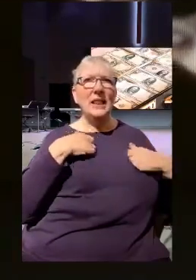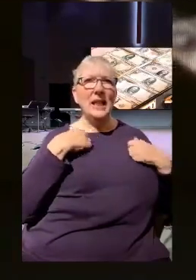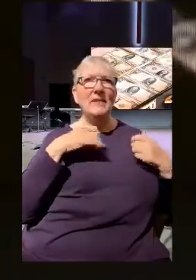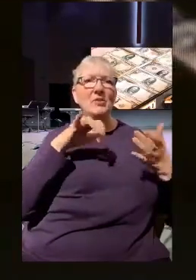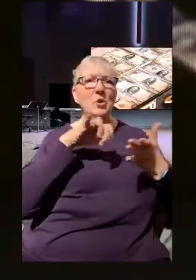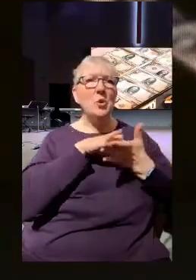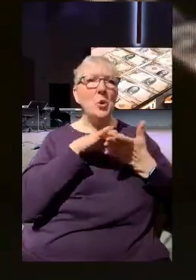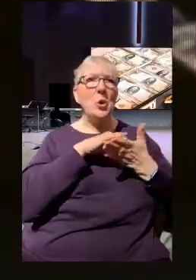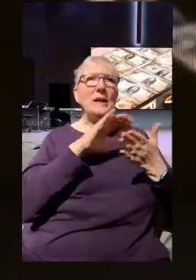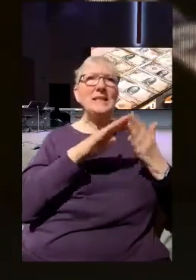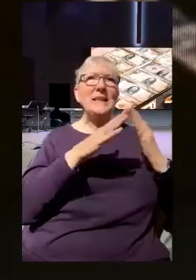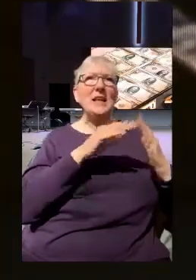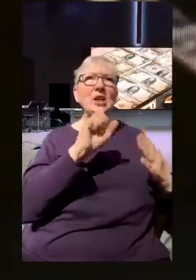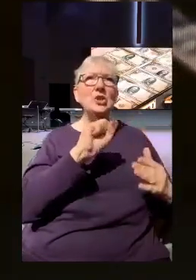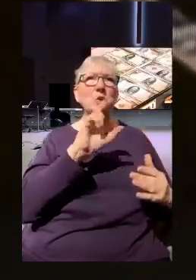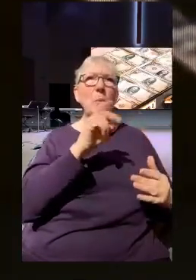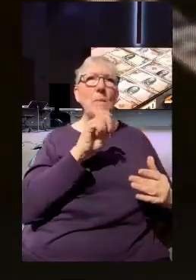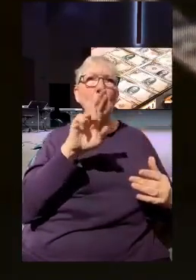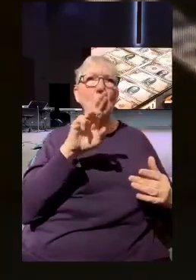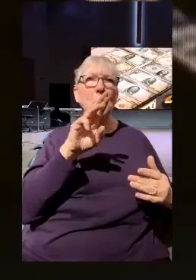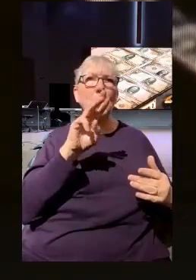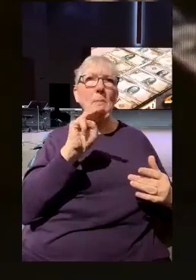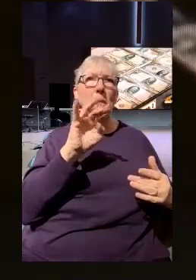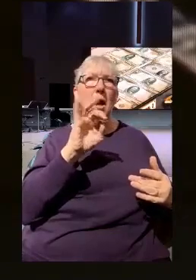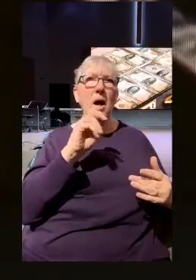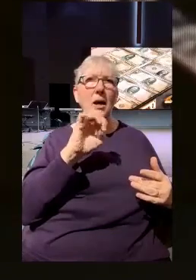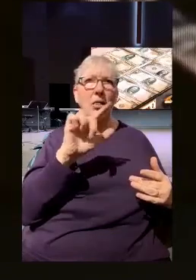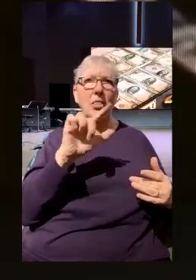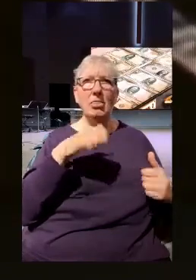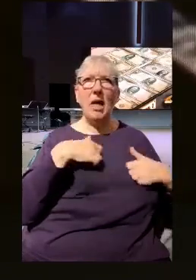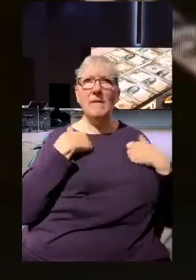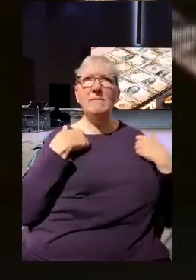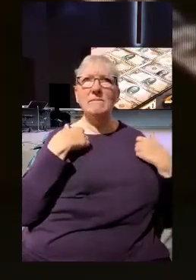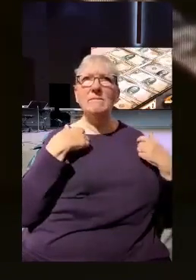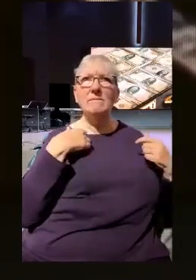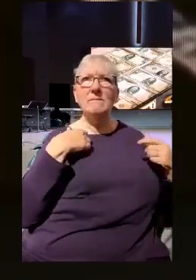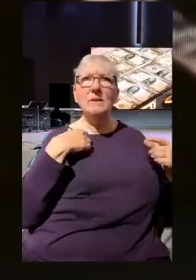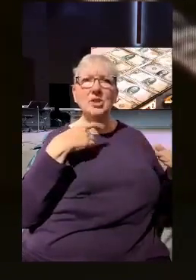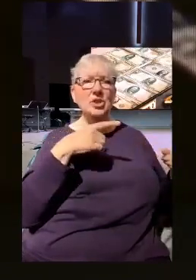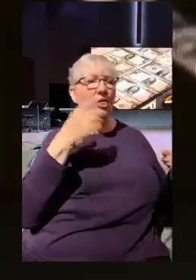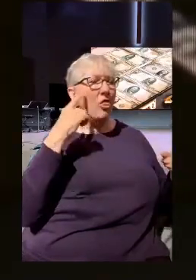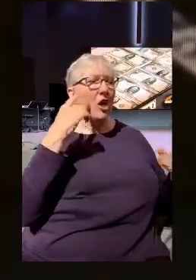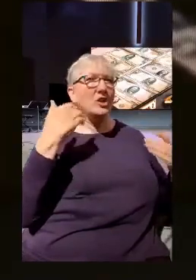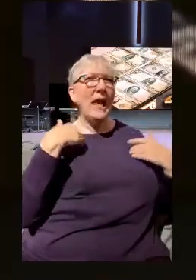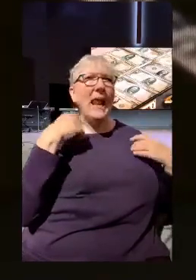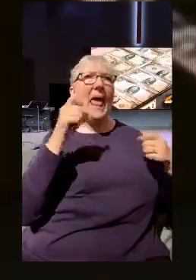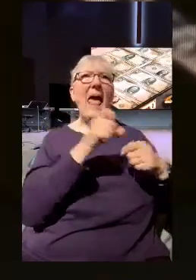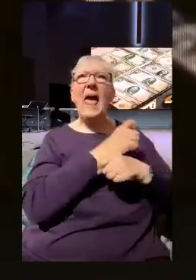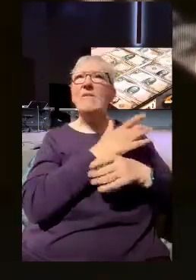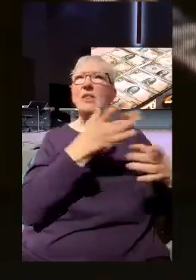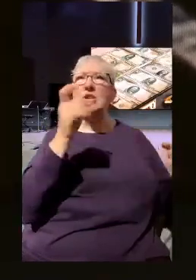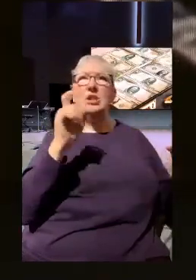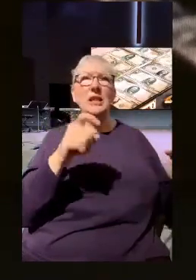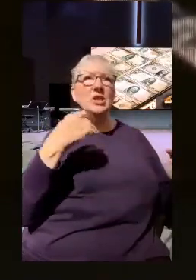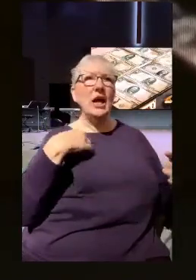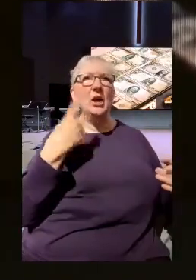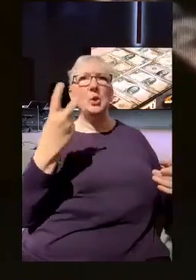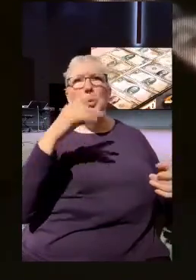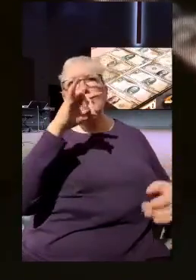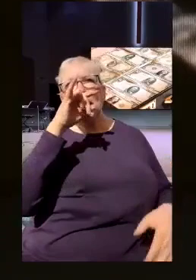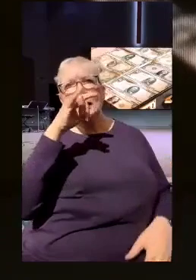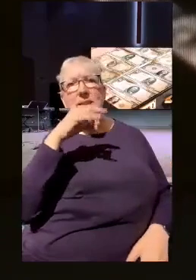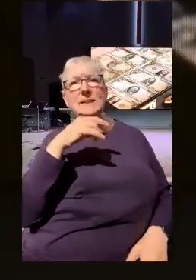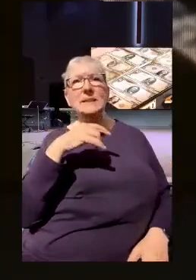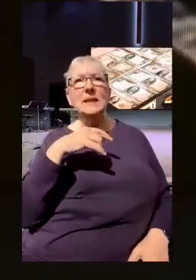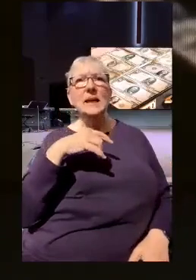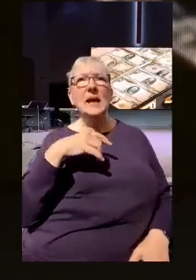life. She had everything she needed, she had everything she wanted, or so she thought. She had two kids, and they hired a